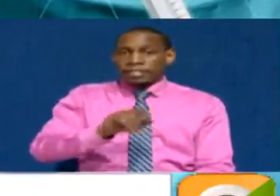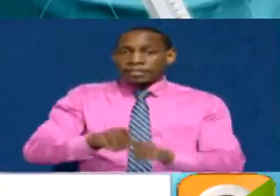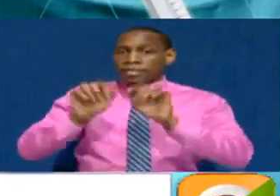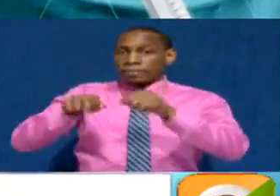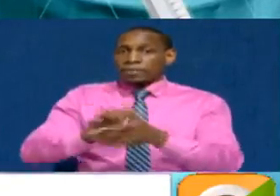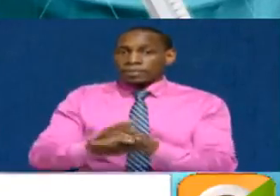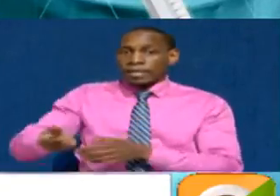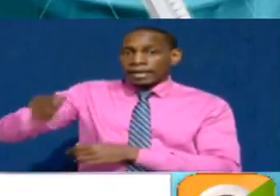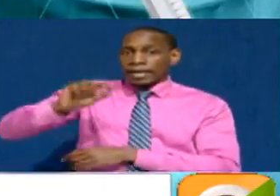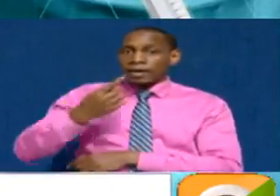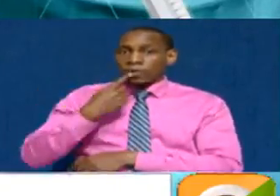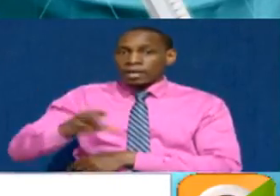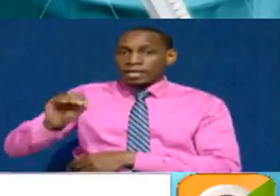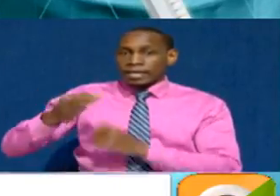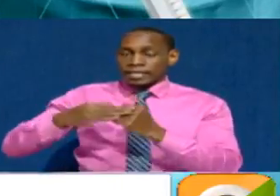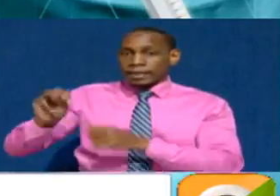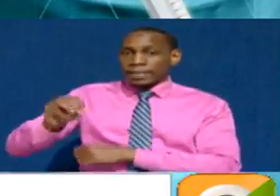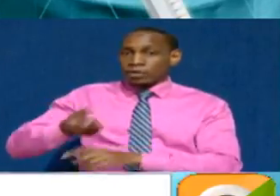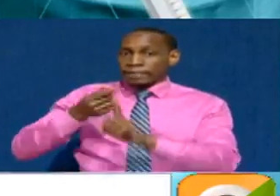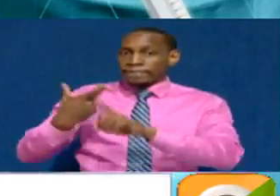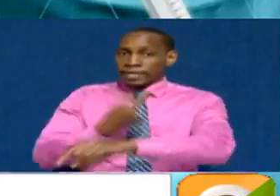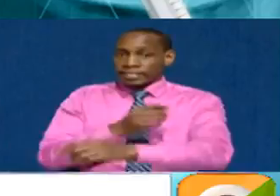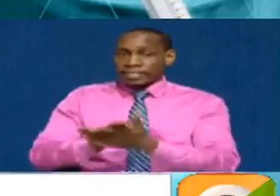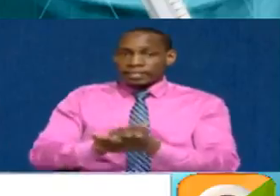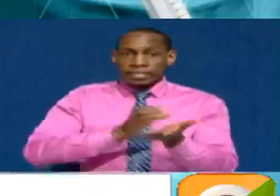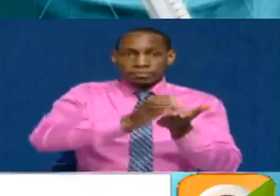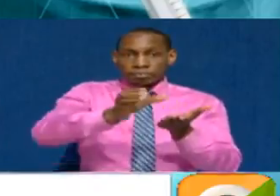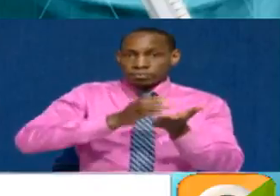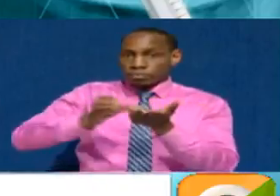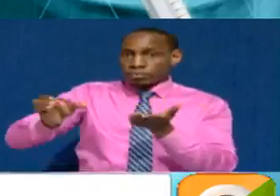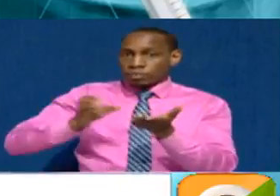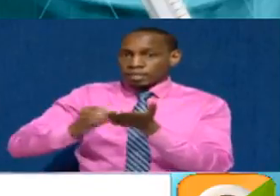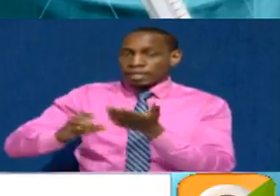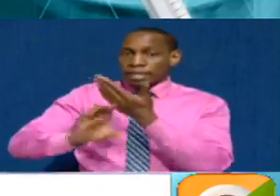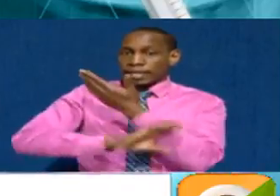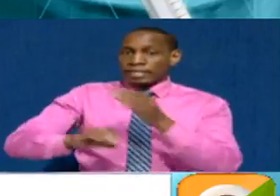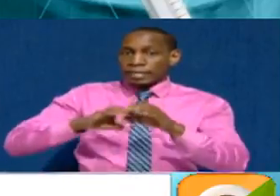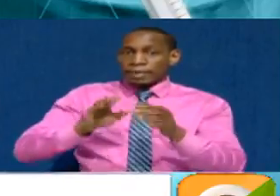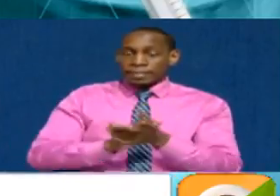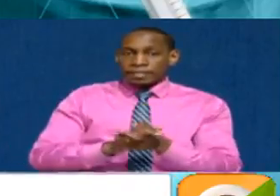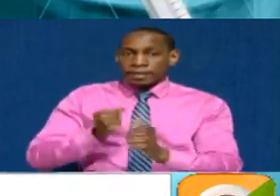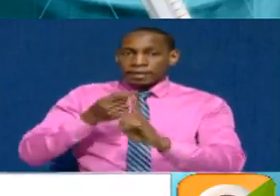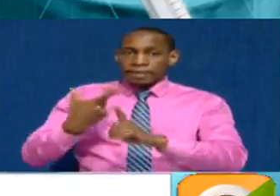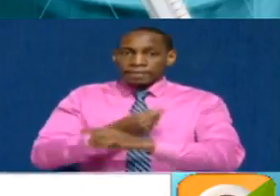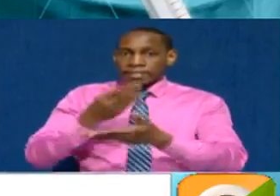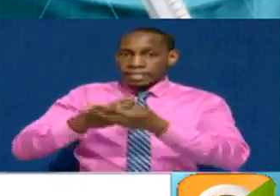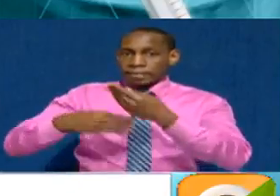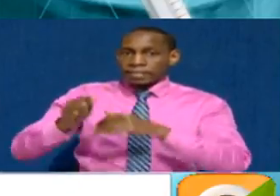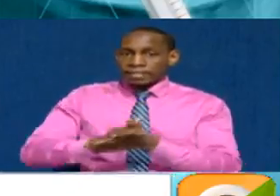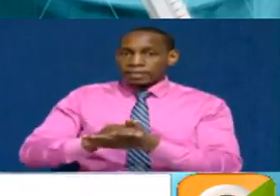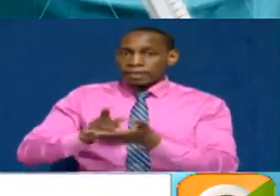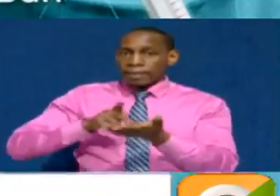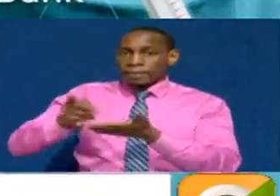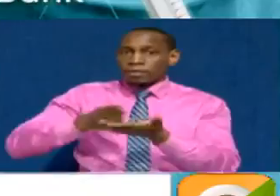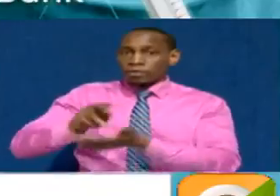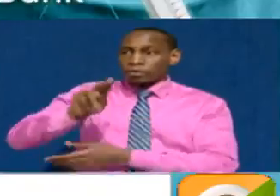the potential of an additional 180 million doses meant to be distributed across the member states. The major vaccine purchase is funded